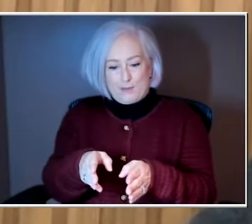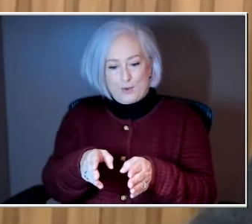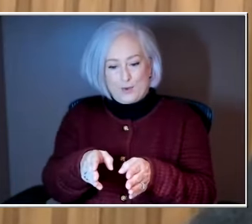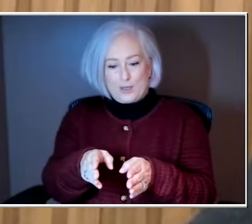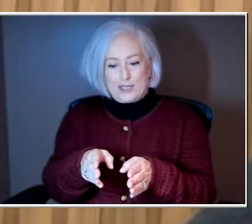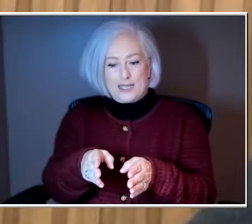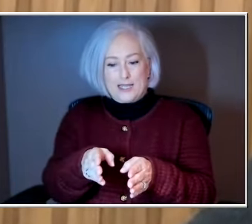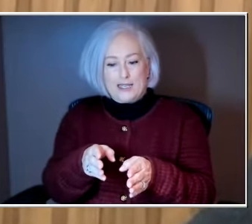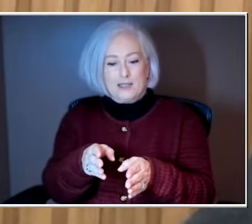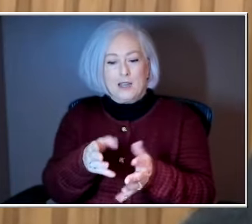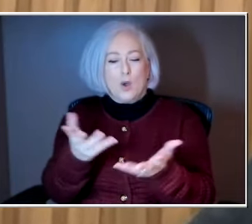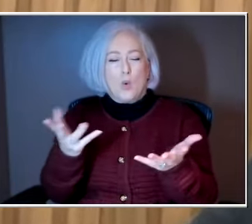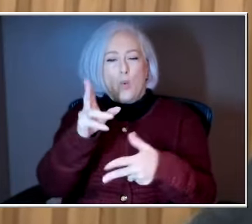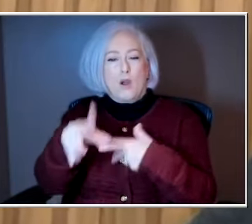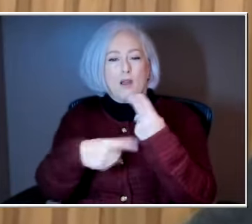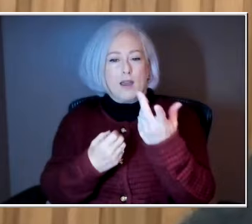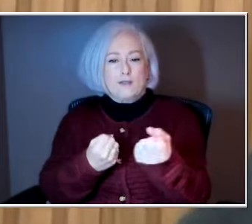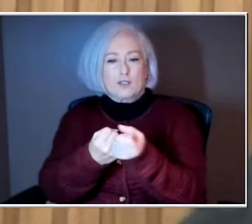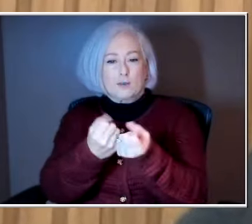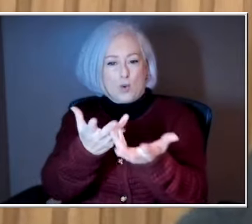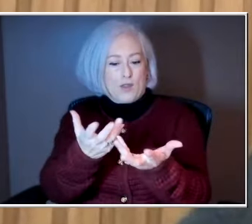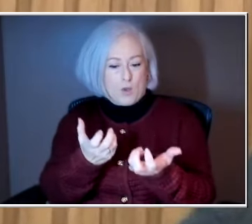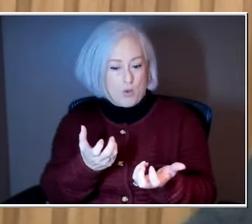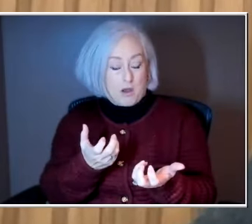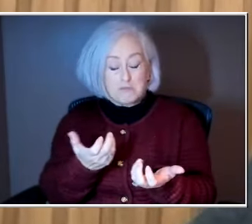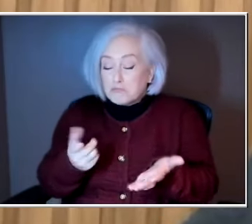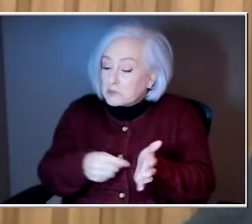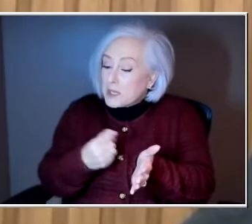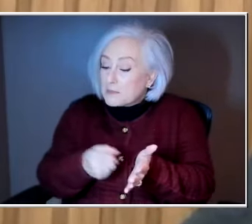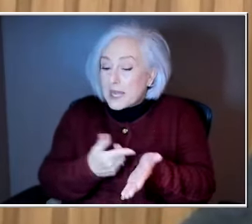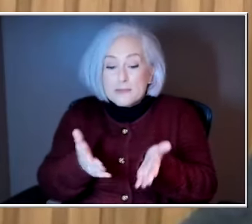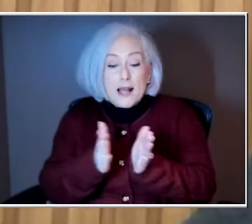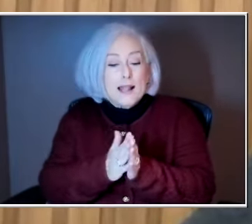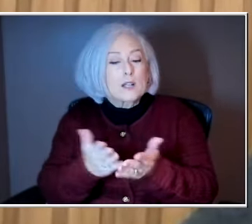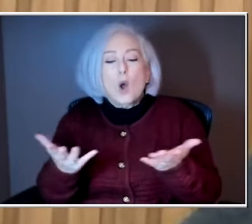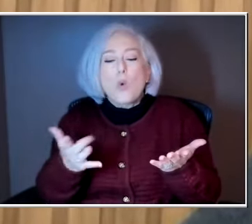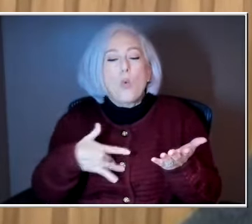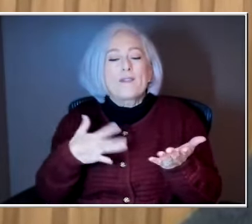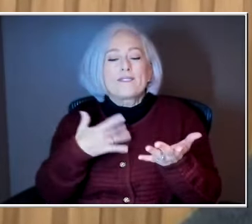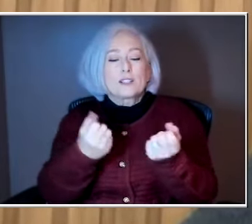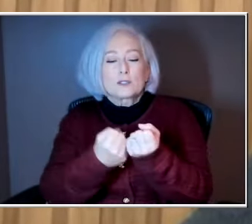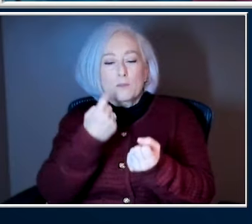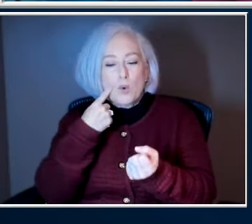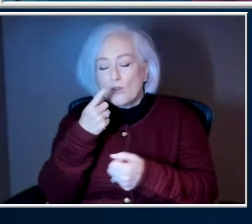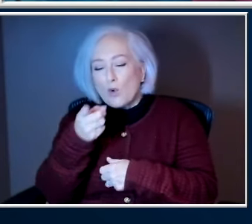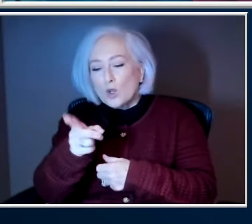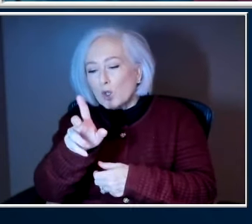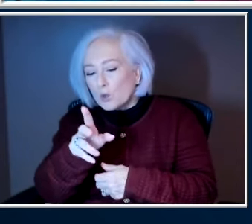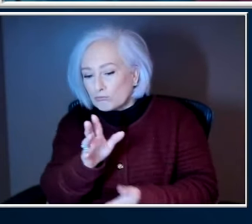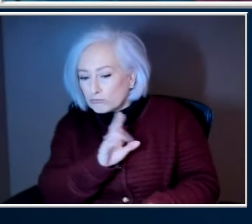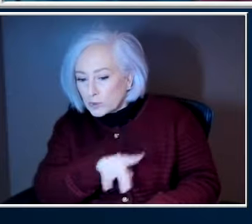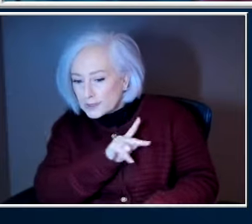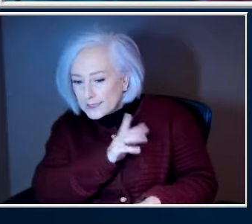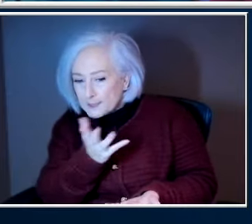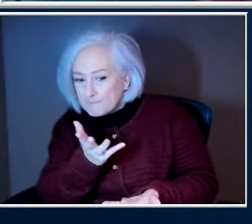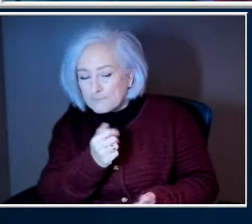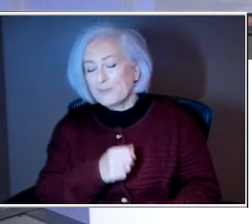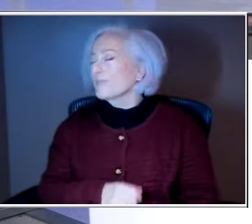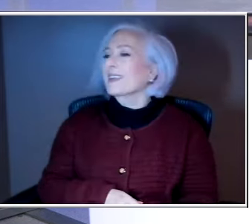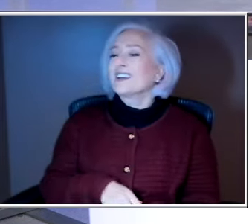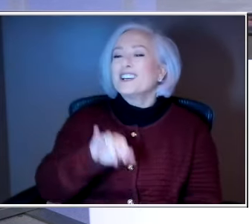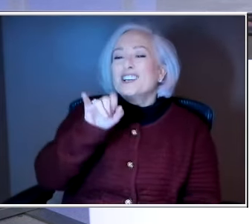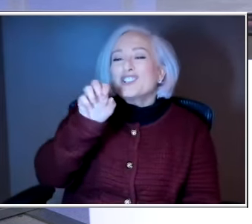right? Ask that person, what do you want me to say? What feels supportive for you personally? All right, Jennifer, I'm going to ask you then. So do